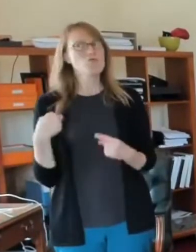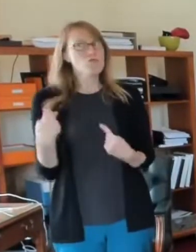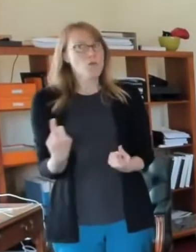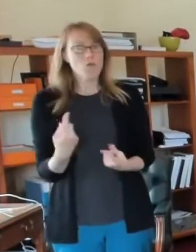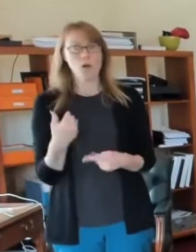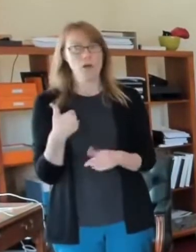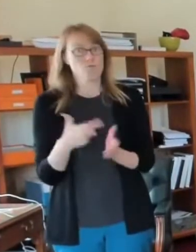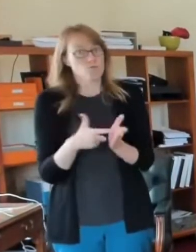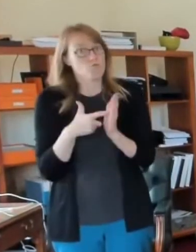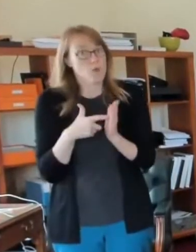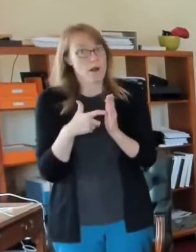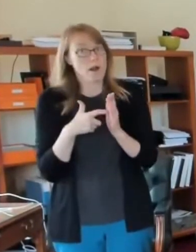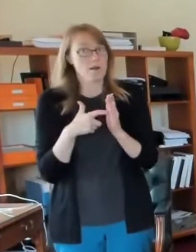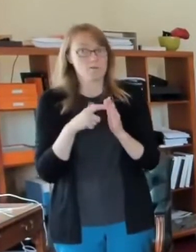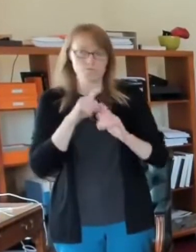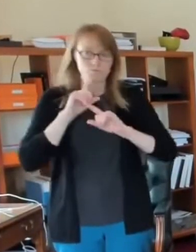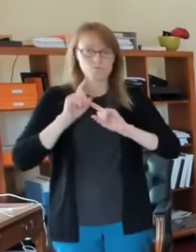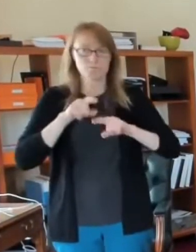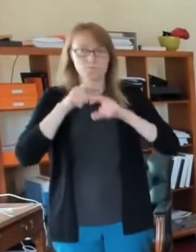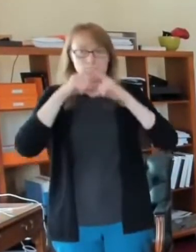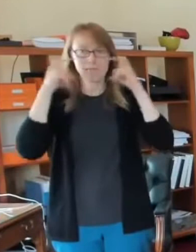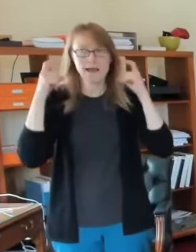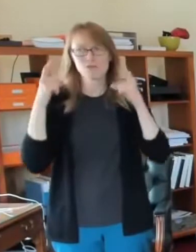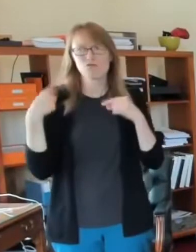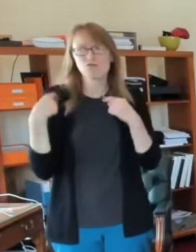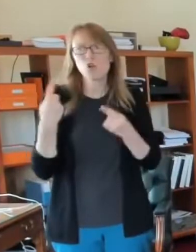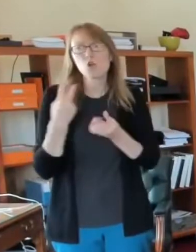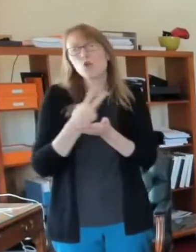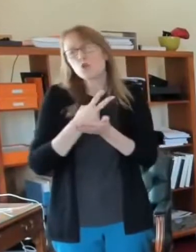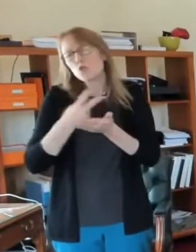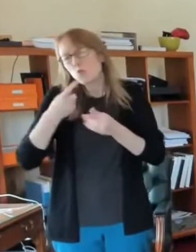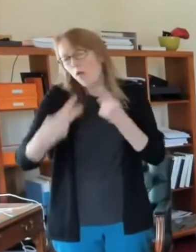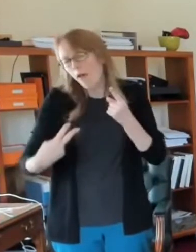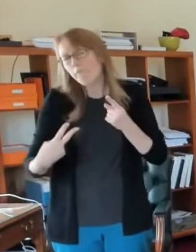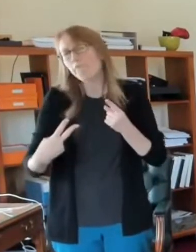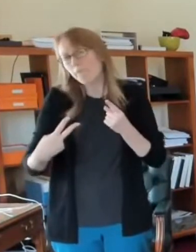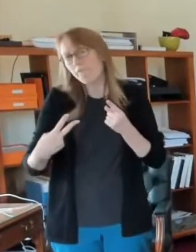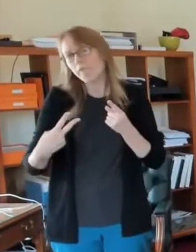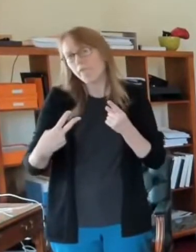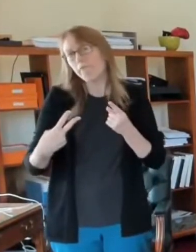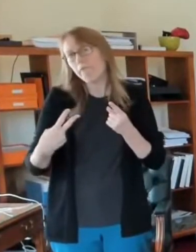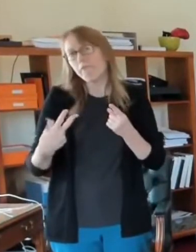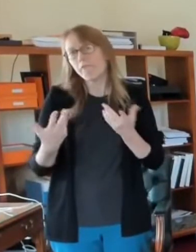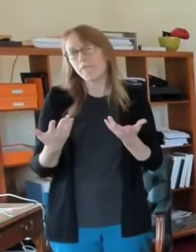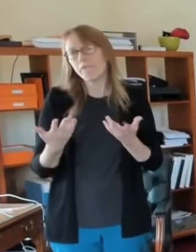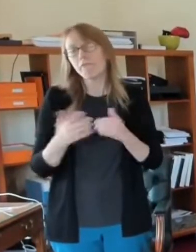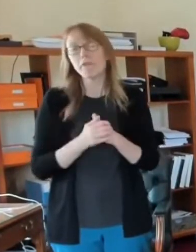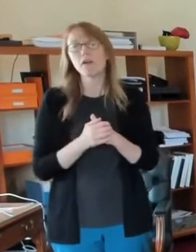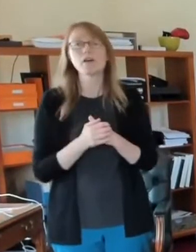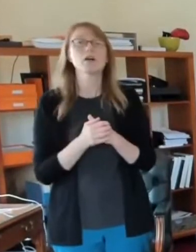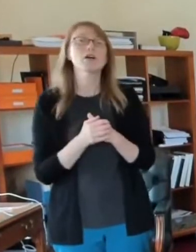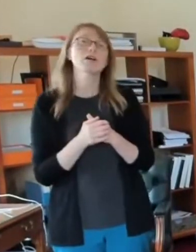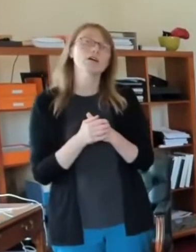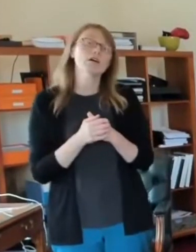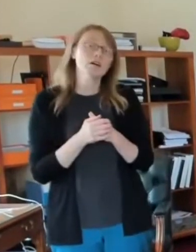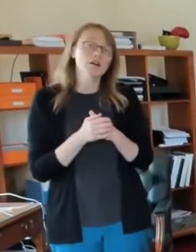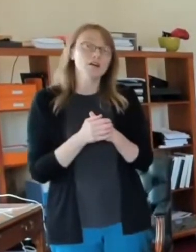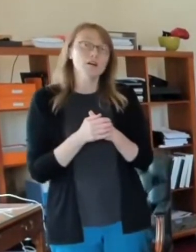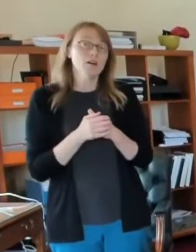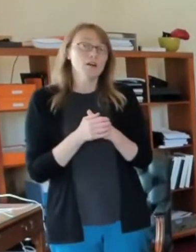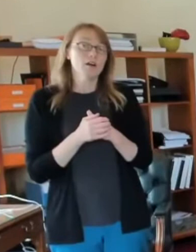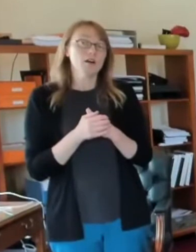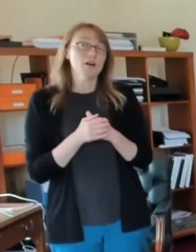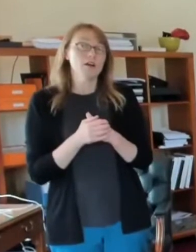St. Louis City and County for 2.5 weeks now. So There is no mandatory mask order in